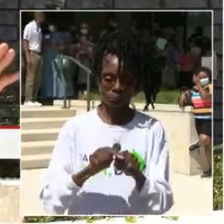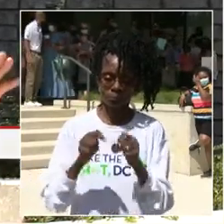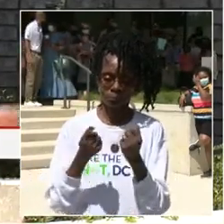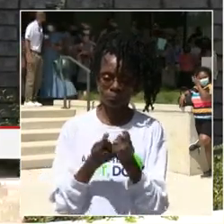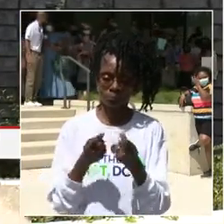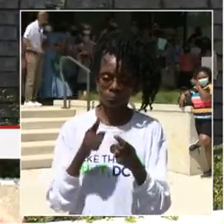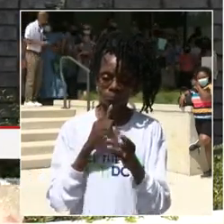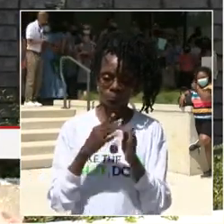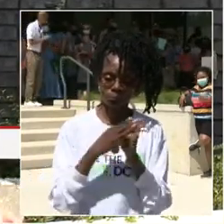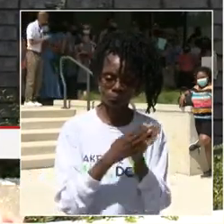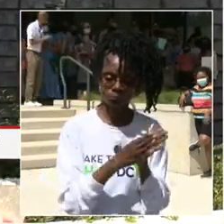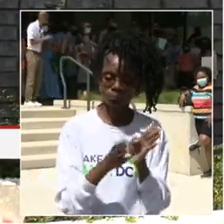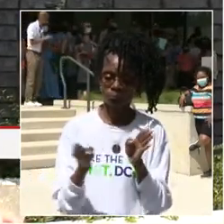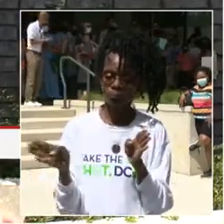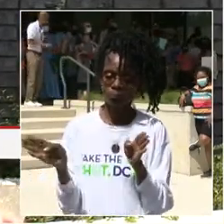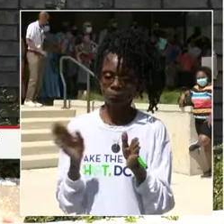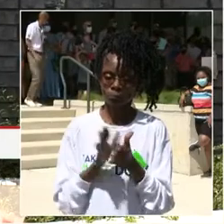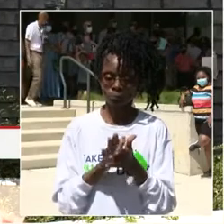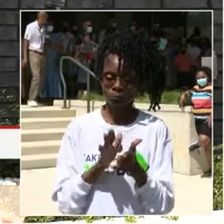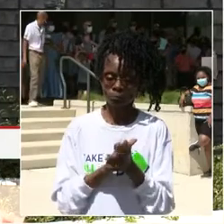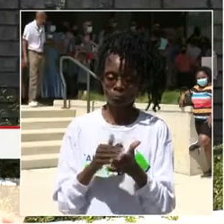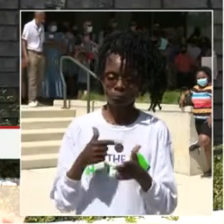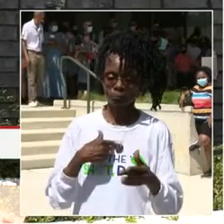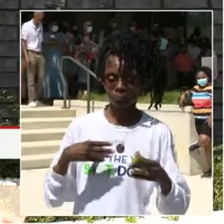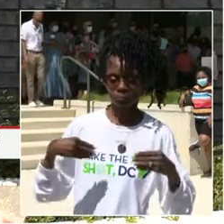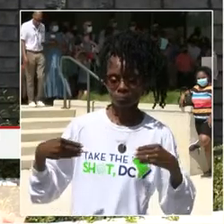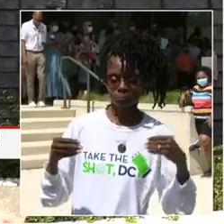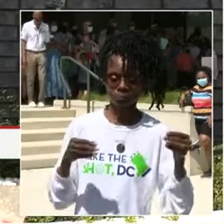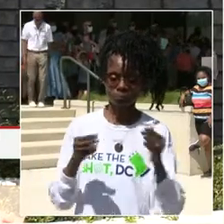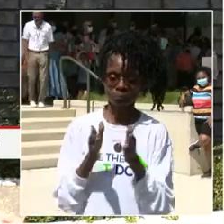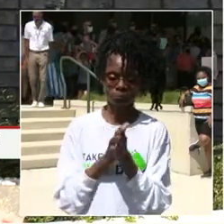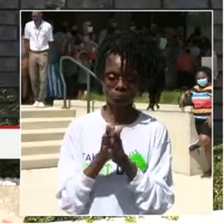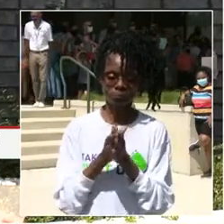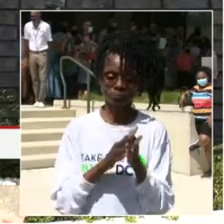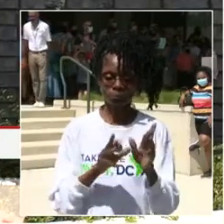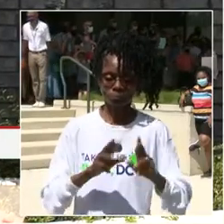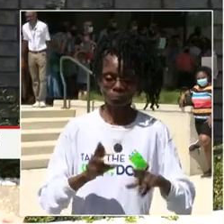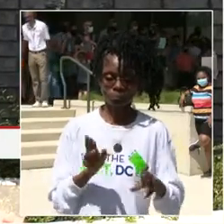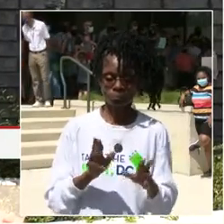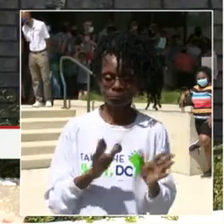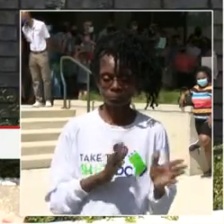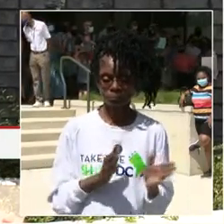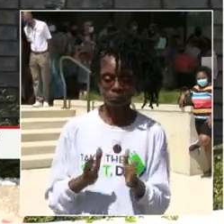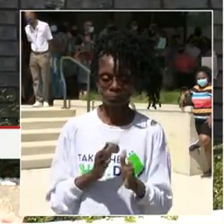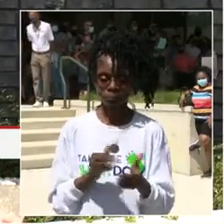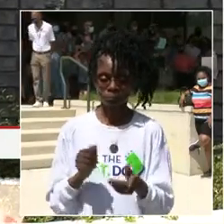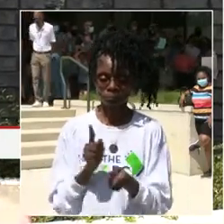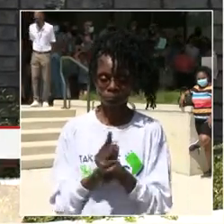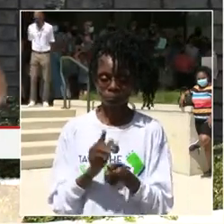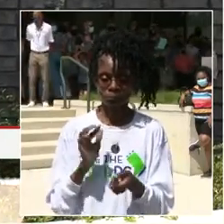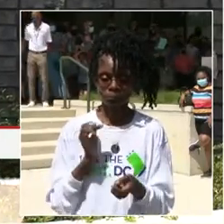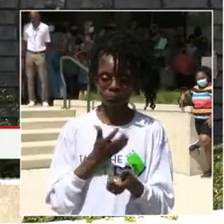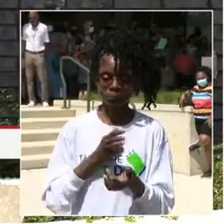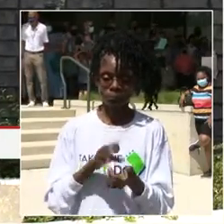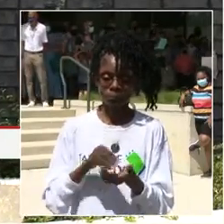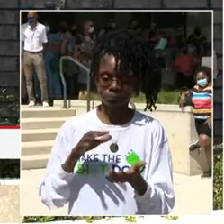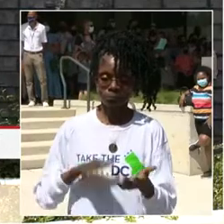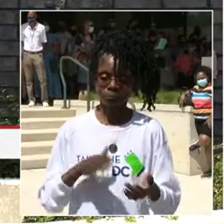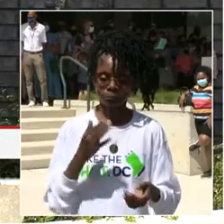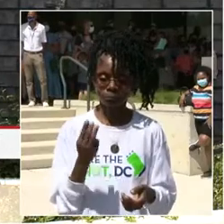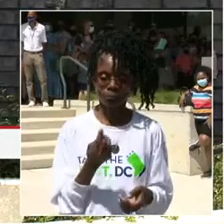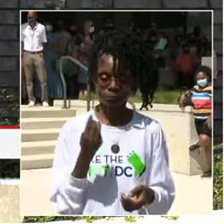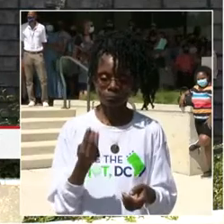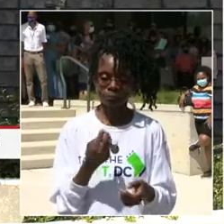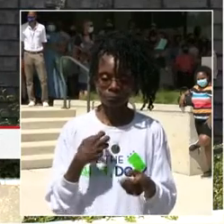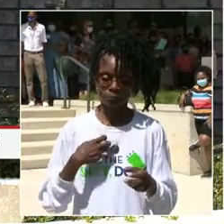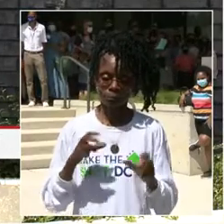are nimble, agile, and we are preparing to meet our students where they are on Monday. We've invested in